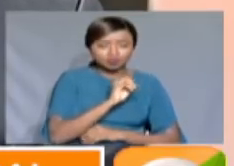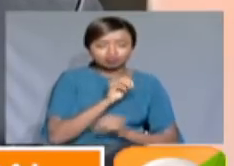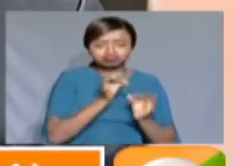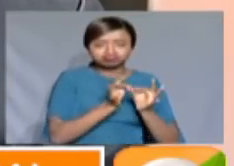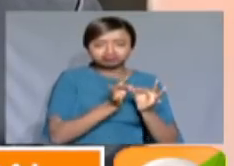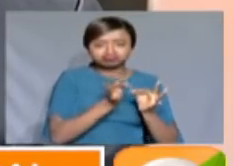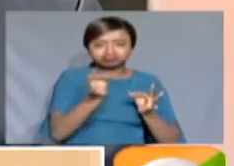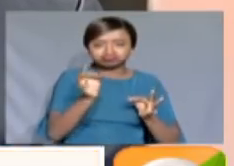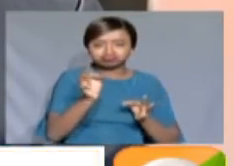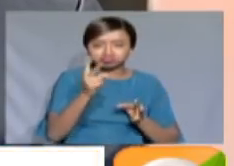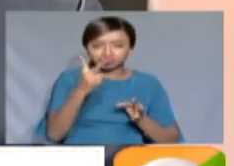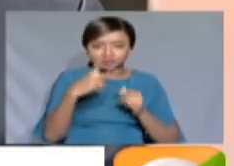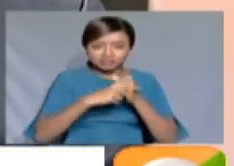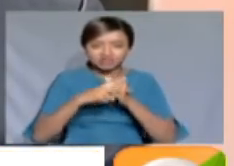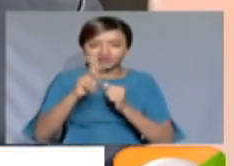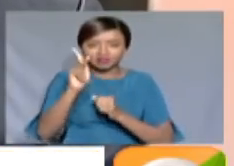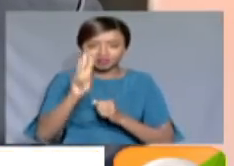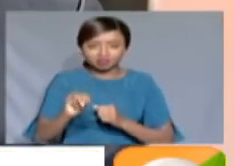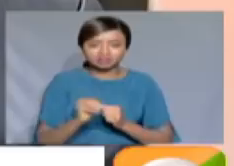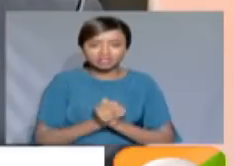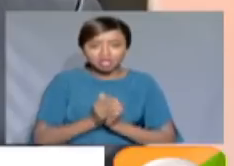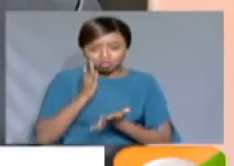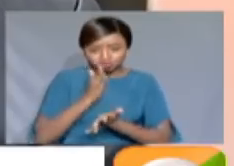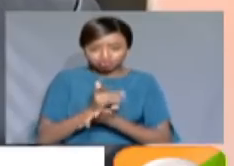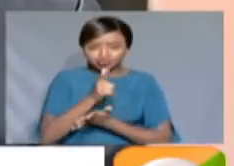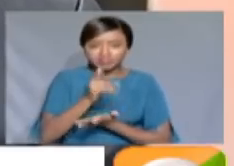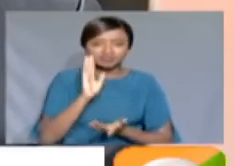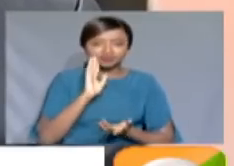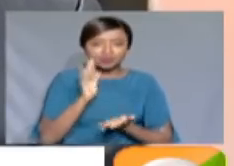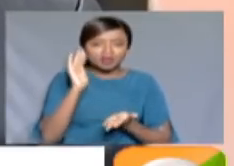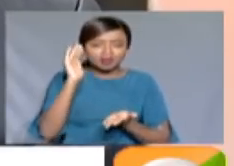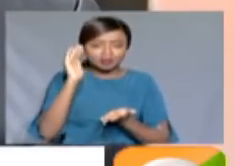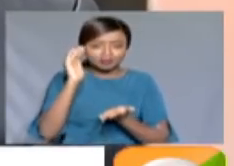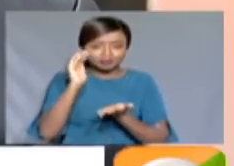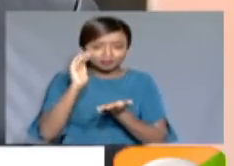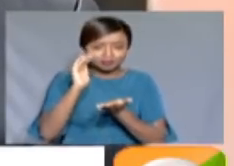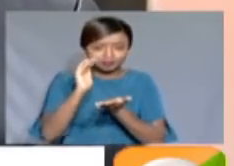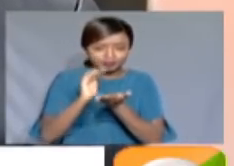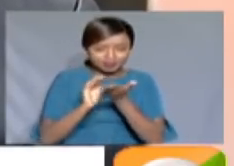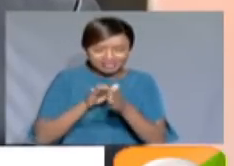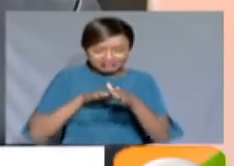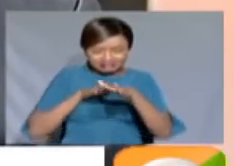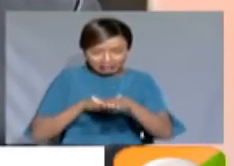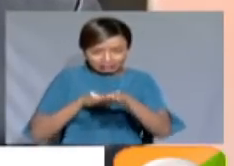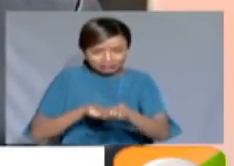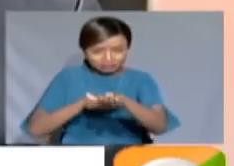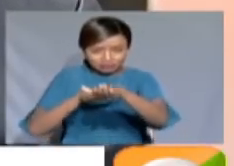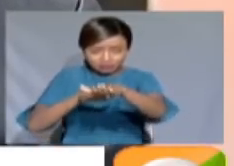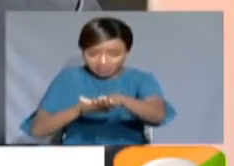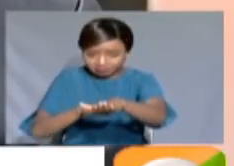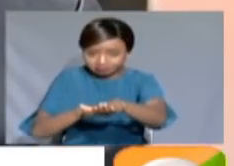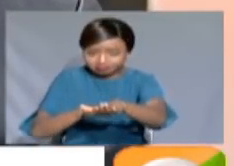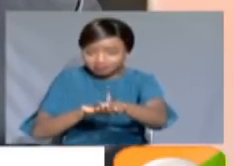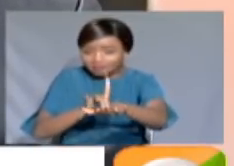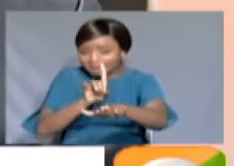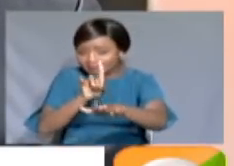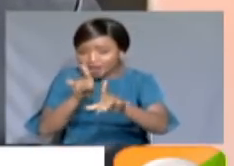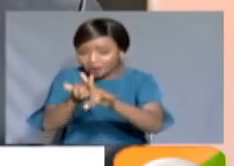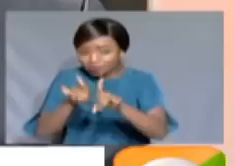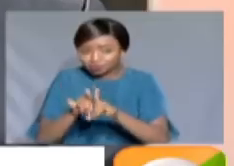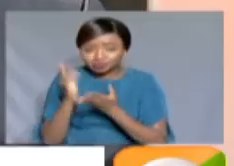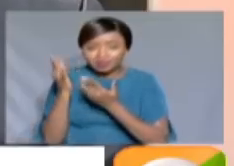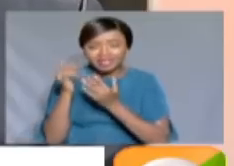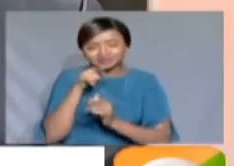passing through the CBD, is going to actually reduce the congestion. And the way it is going to do that is that we expect it to take